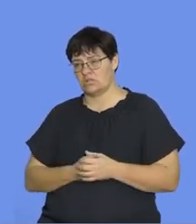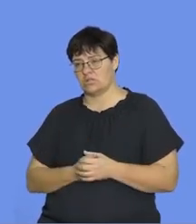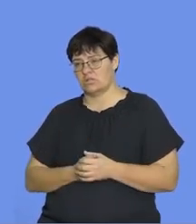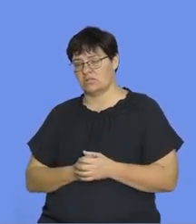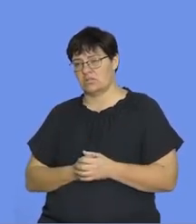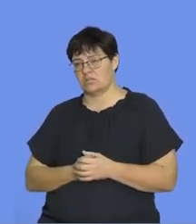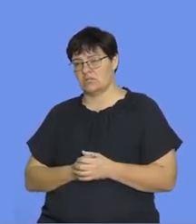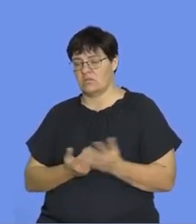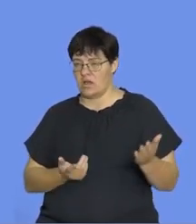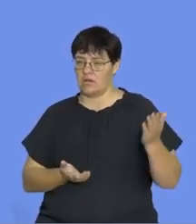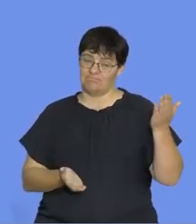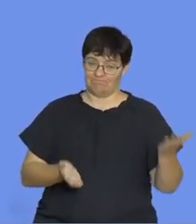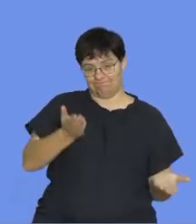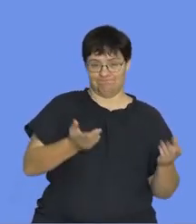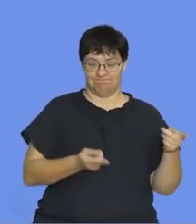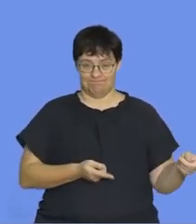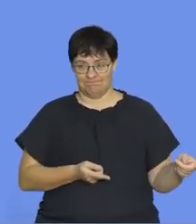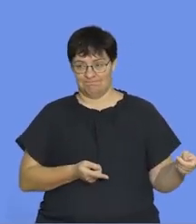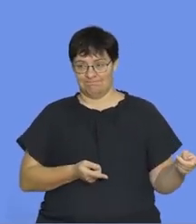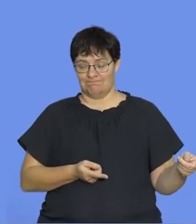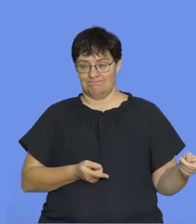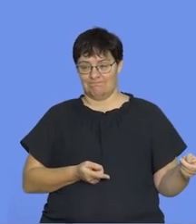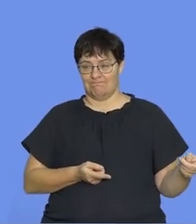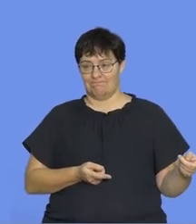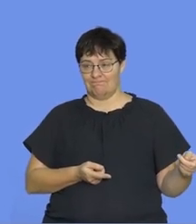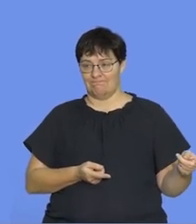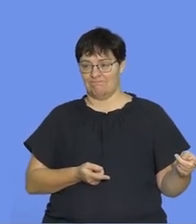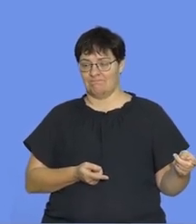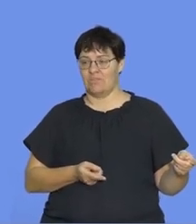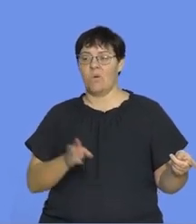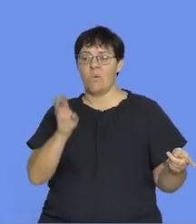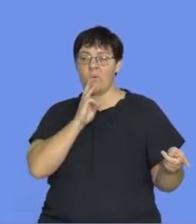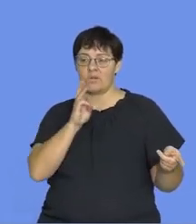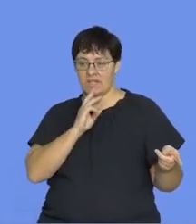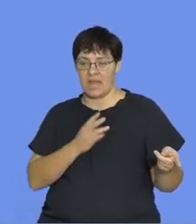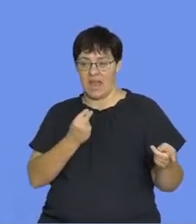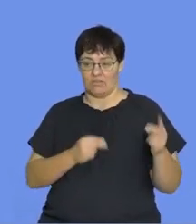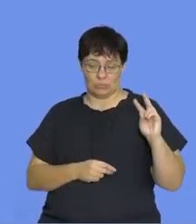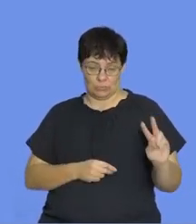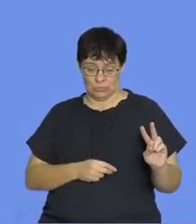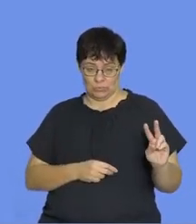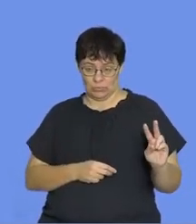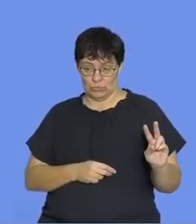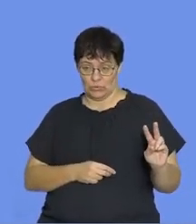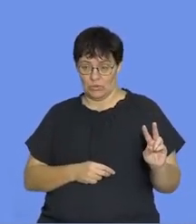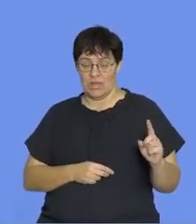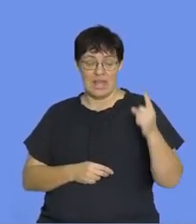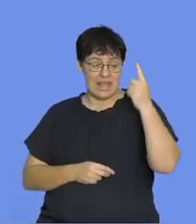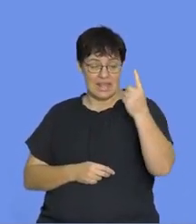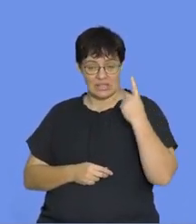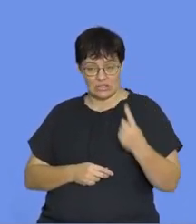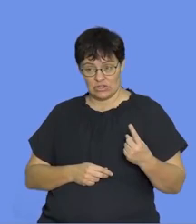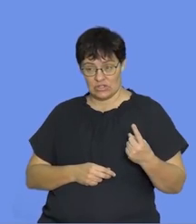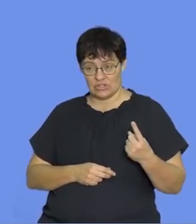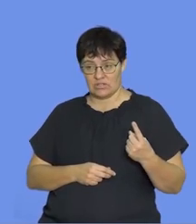do that, if we start with the water molecules, there's 2 water molecules there, and each molecule has got